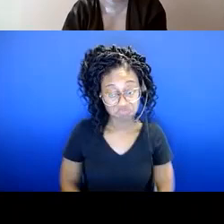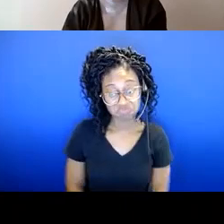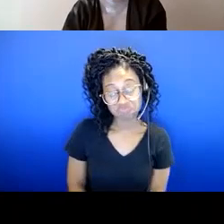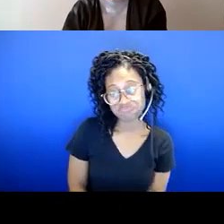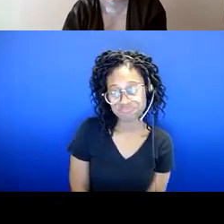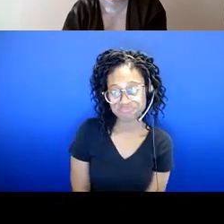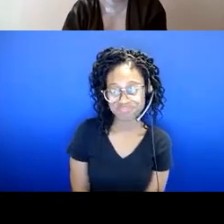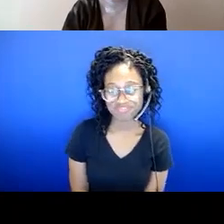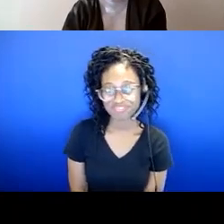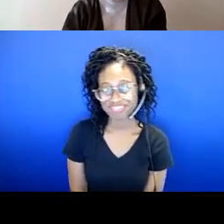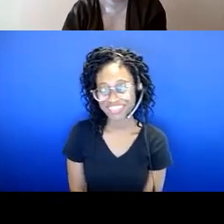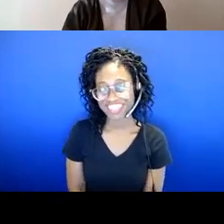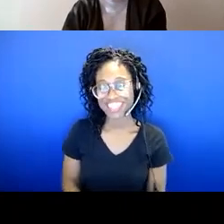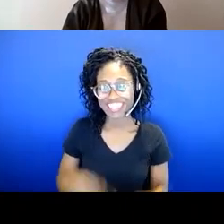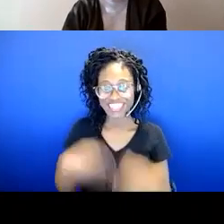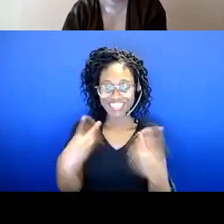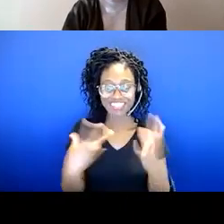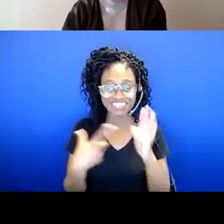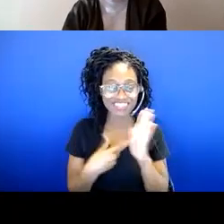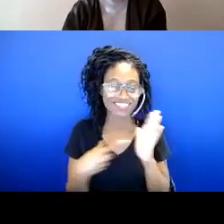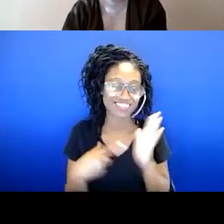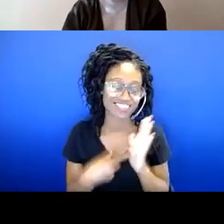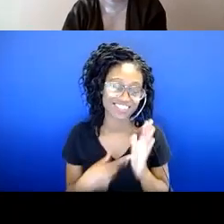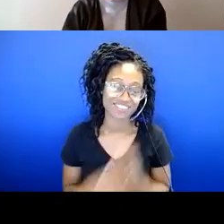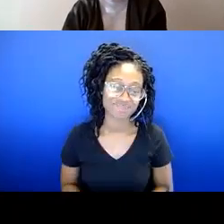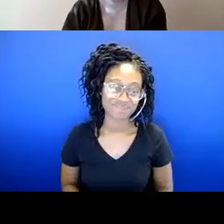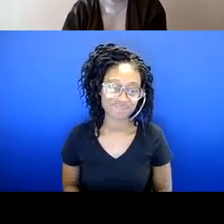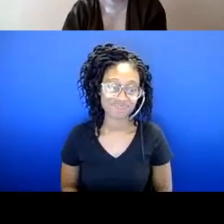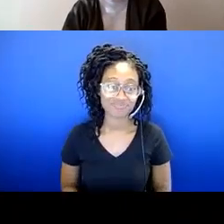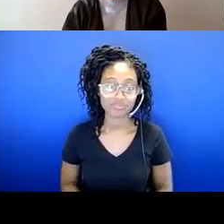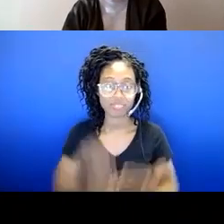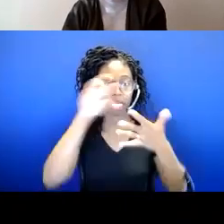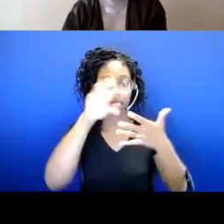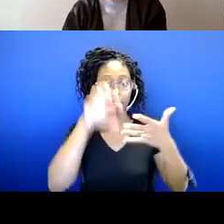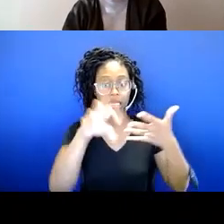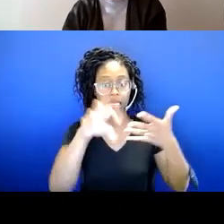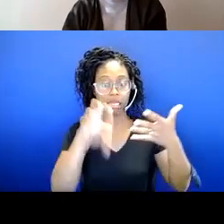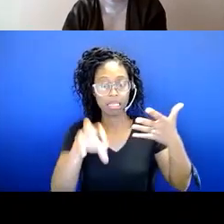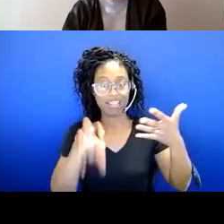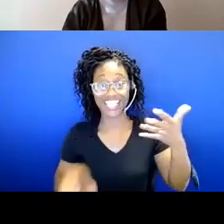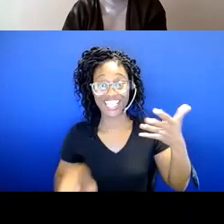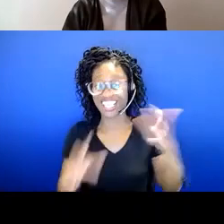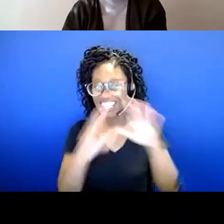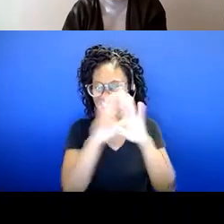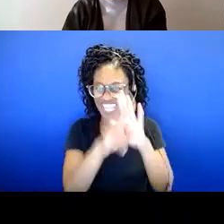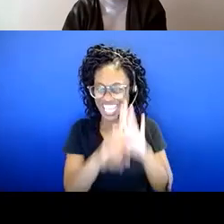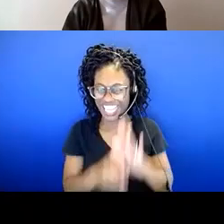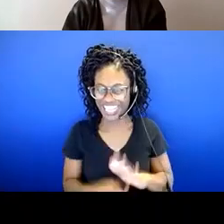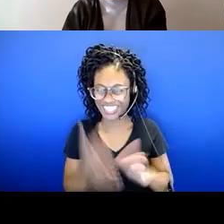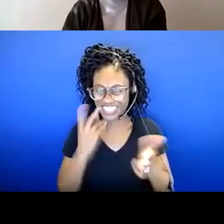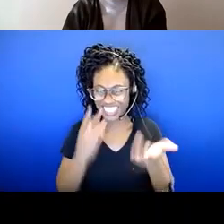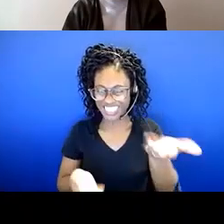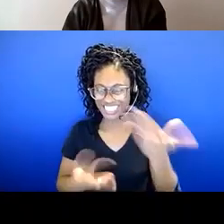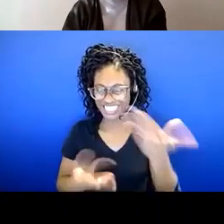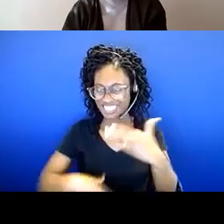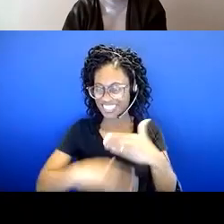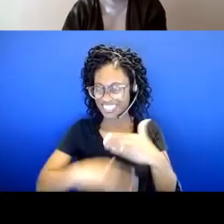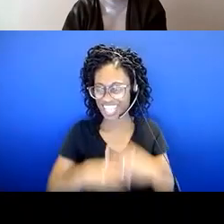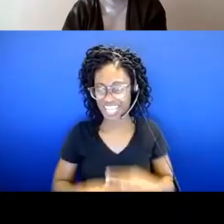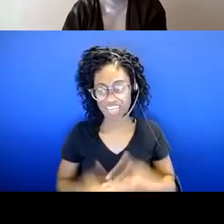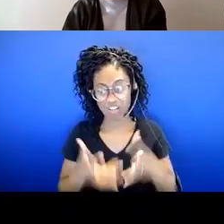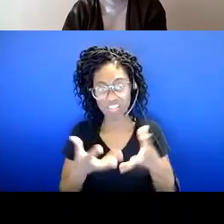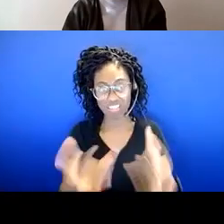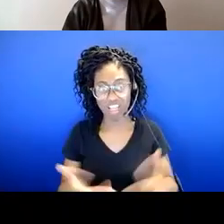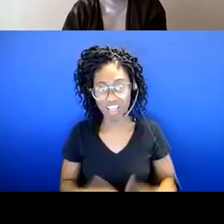And here's an example of just a whole bunch of videos being added here.